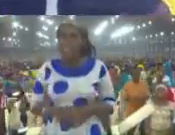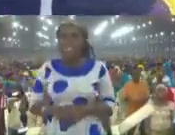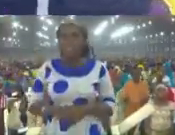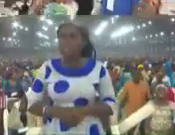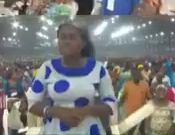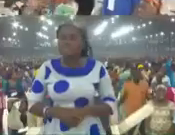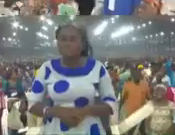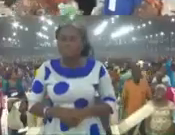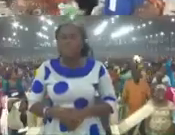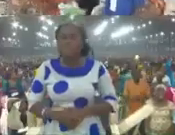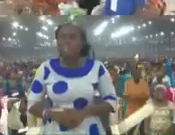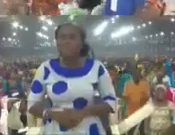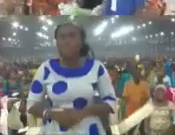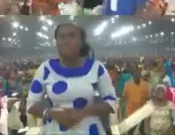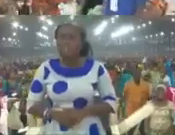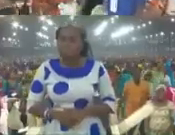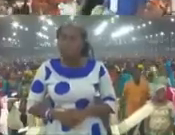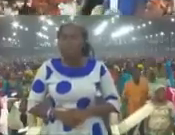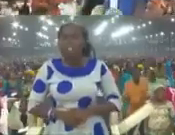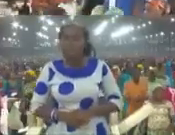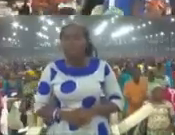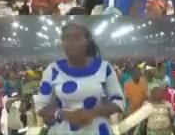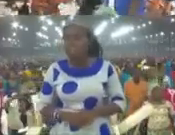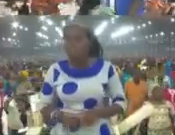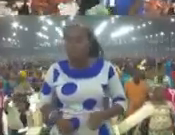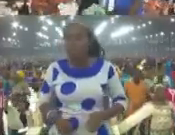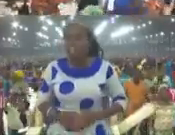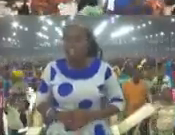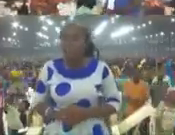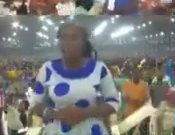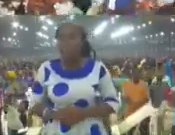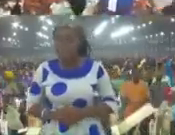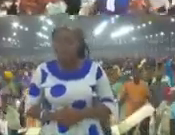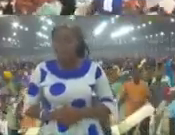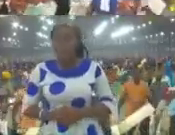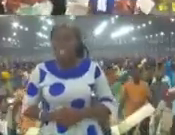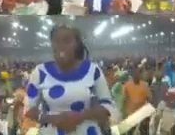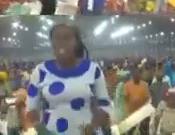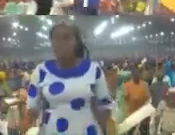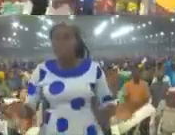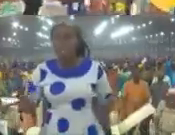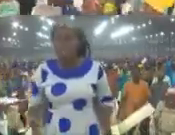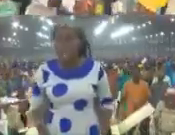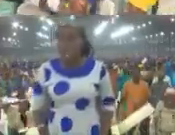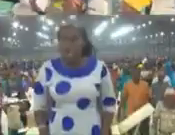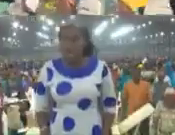better opportunities to replace everyone that I've lost.